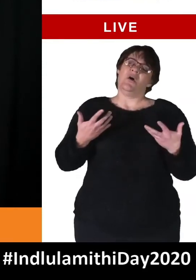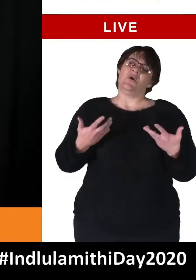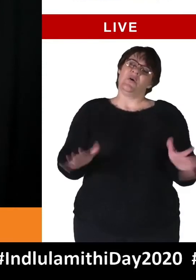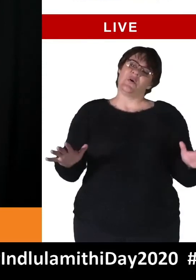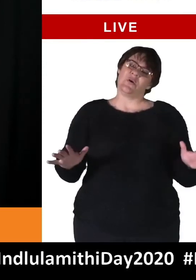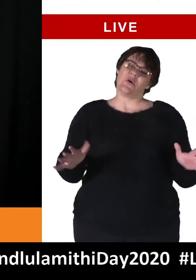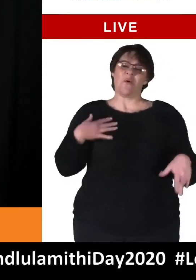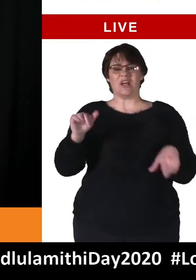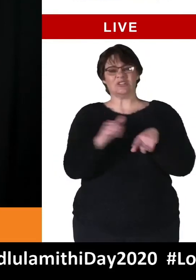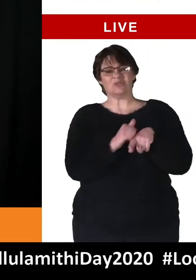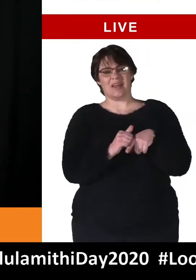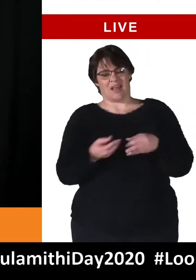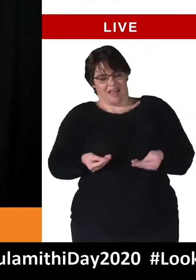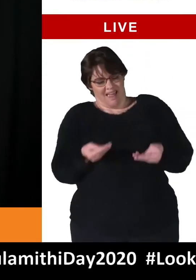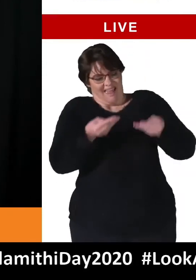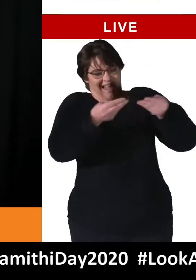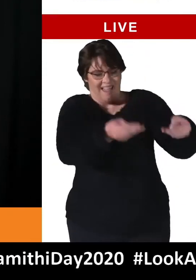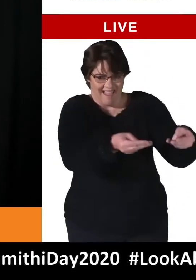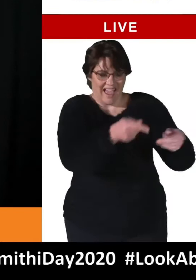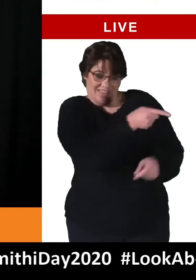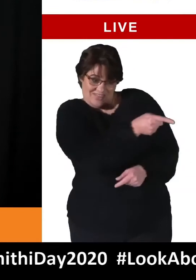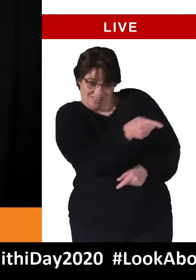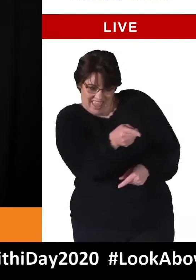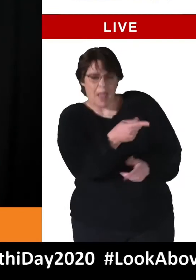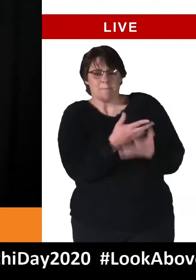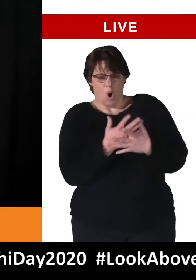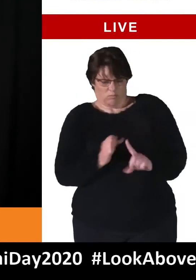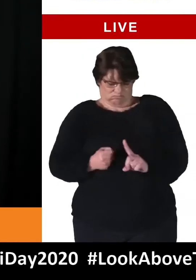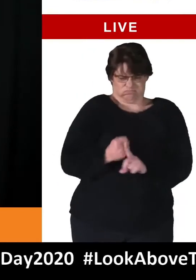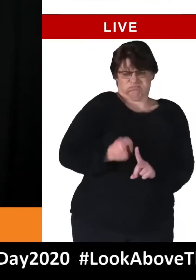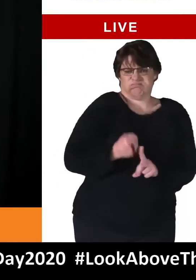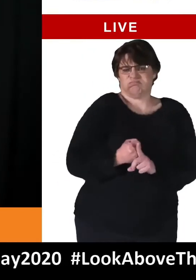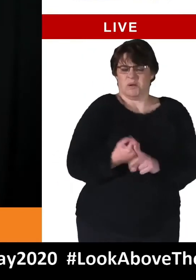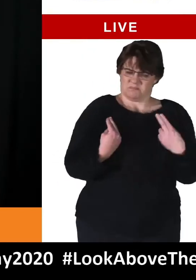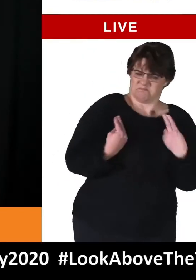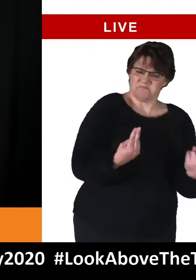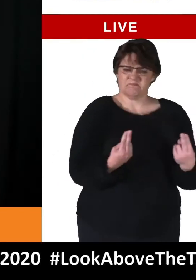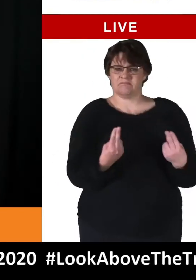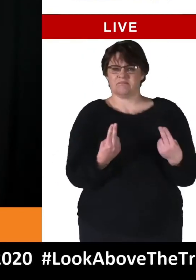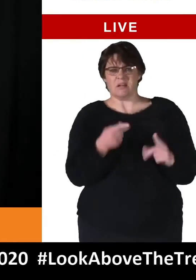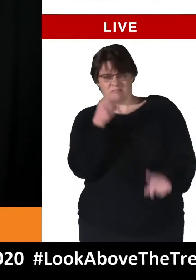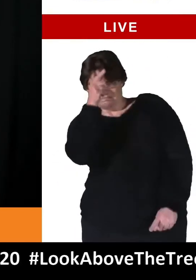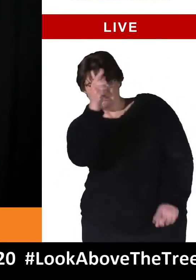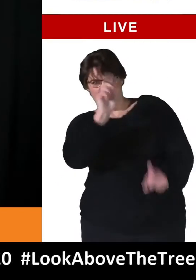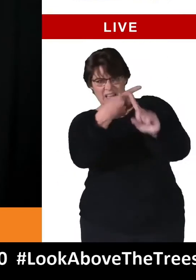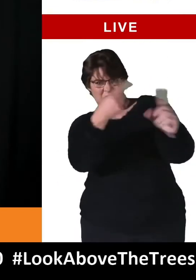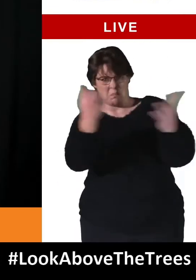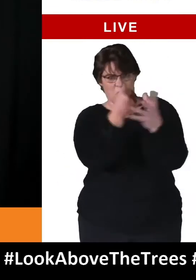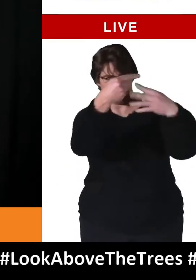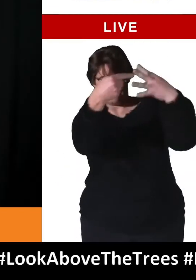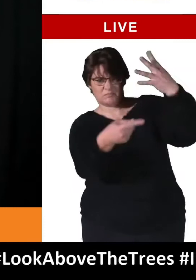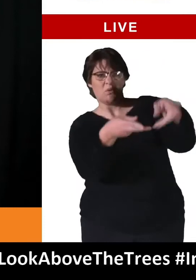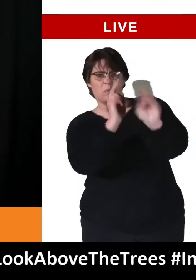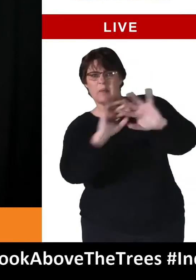in training and handing over to people who will be more vigorous in putting the executive to account. It